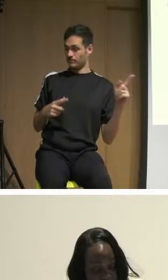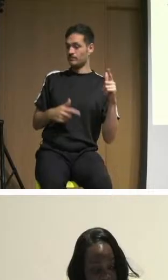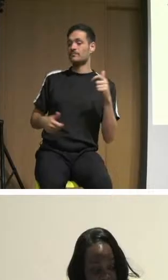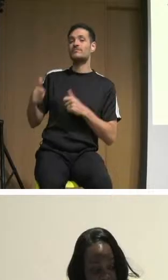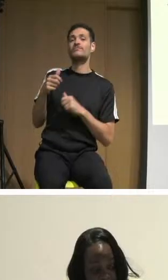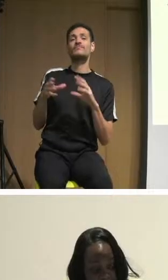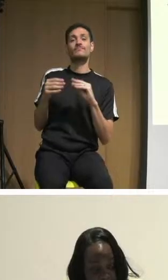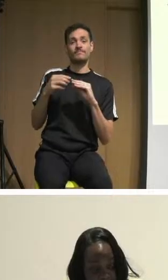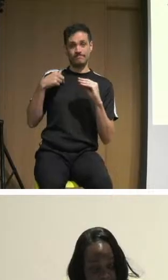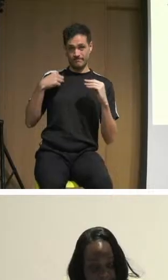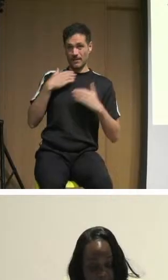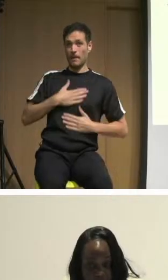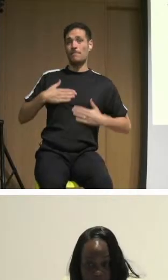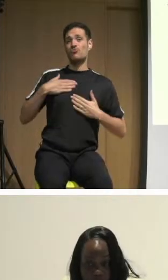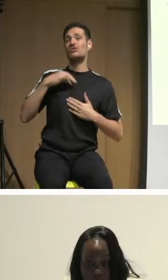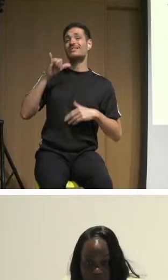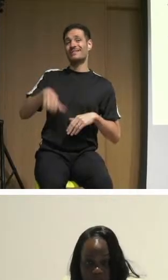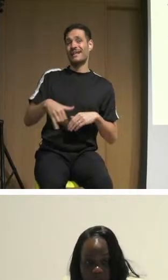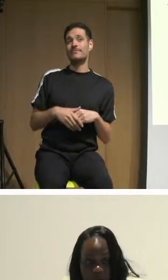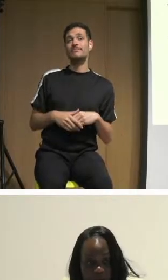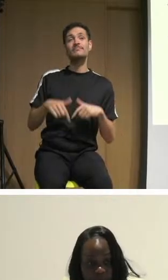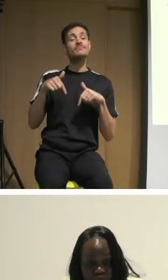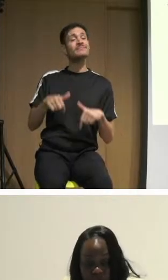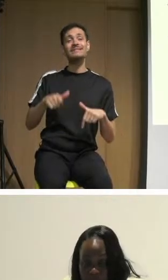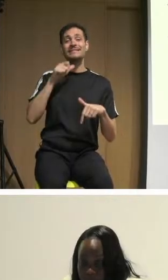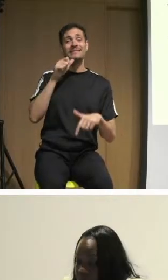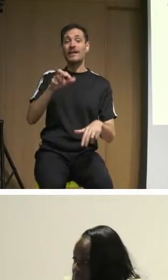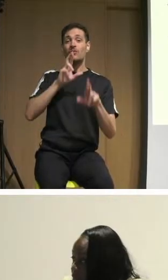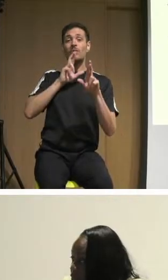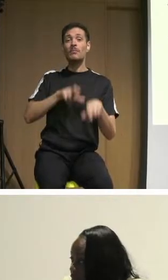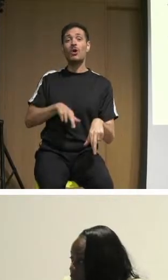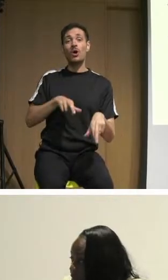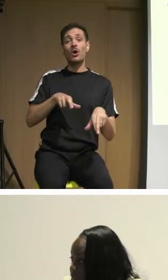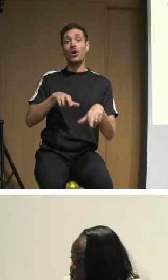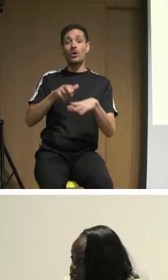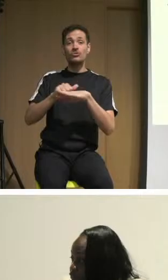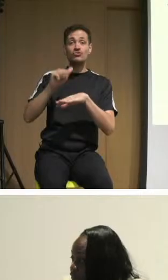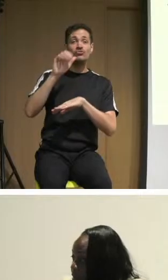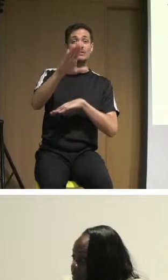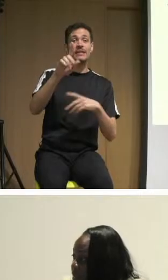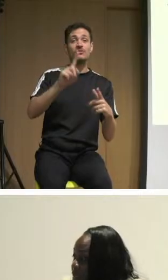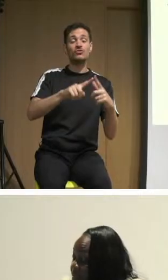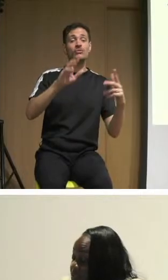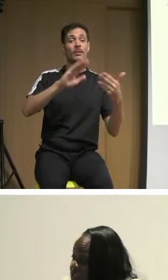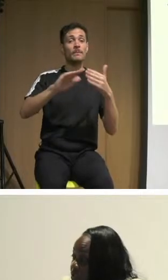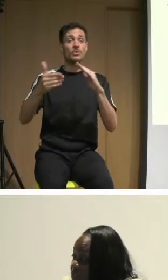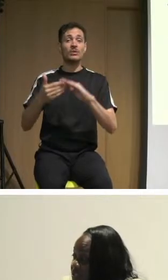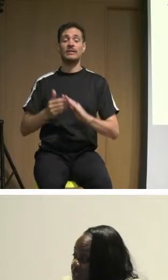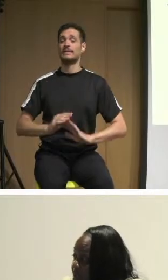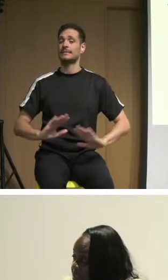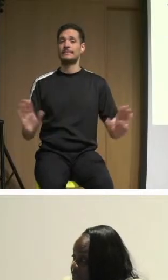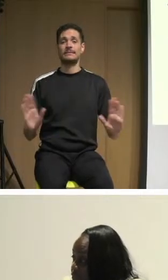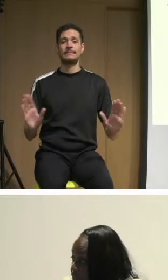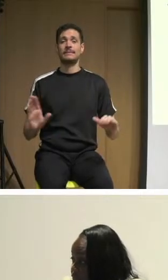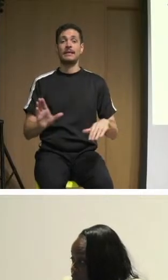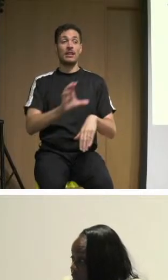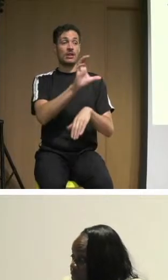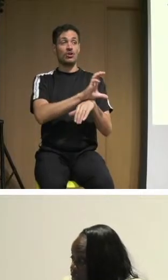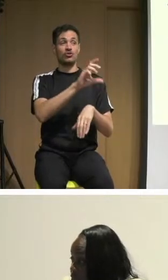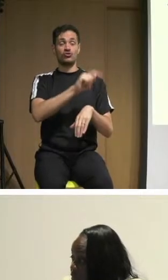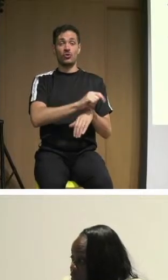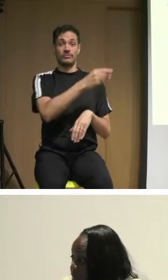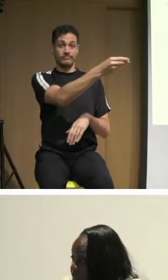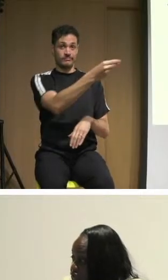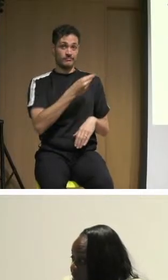want to say that this is not a report to the community or report. This is from the consultant to us for review.